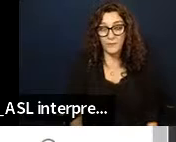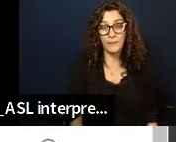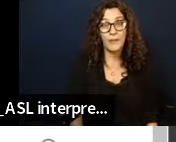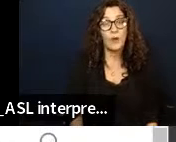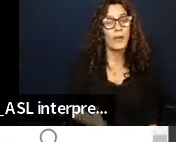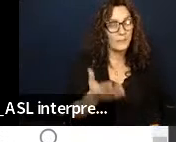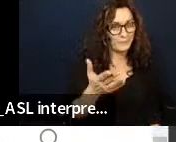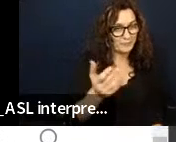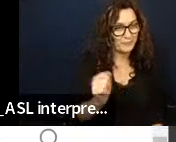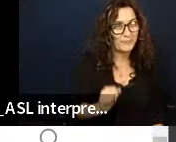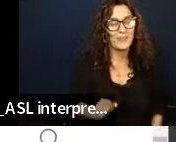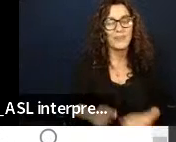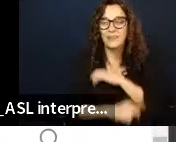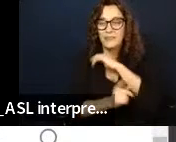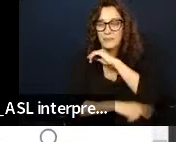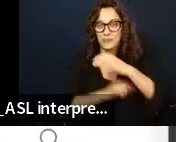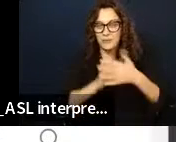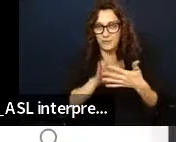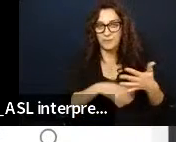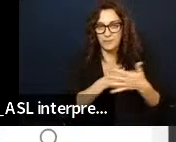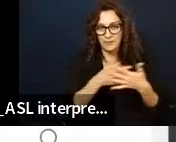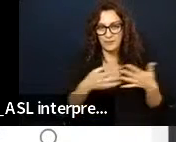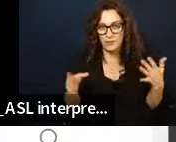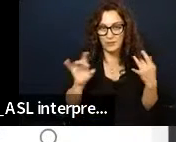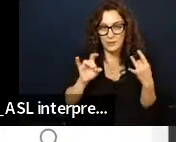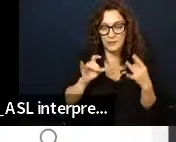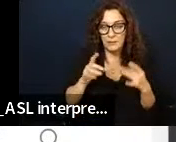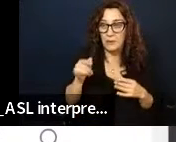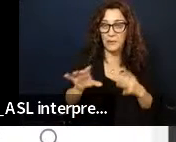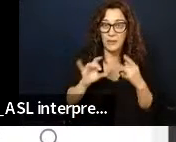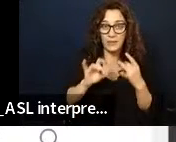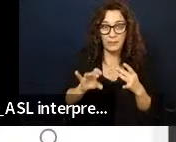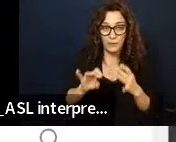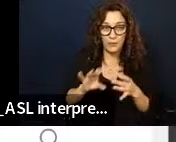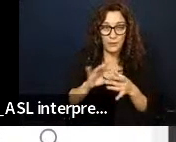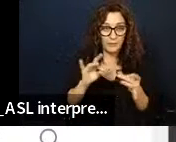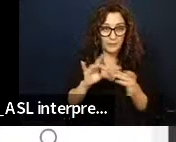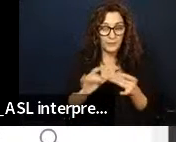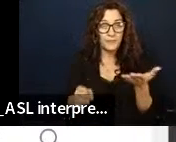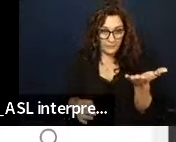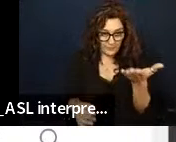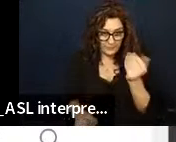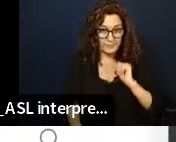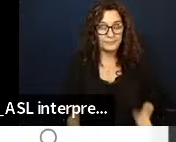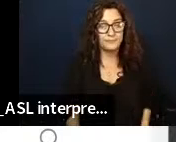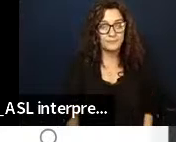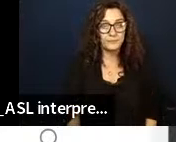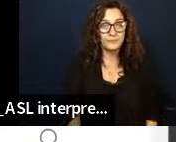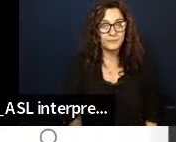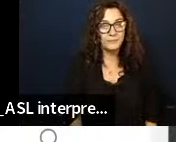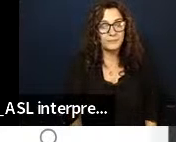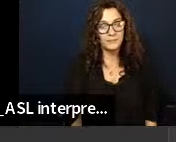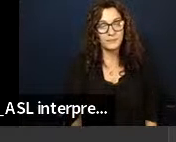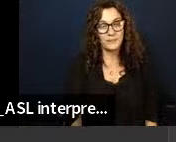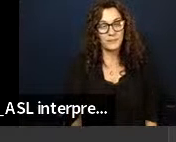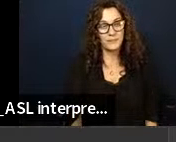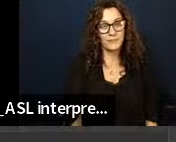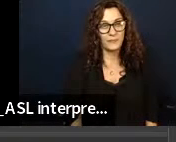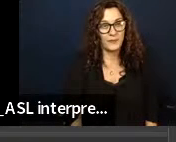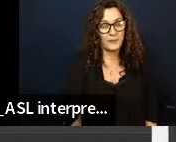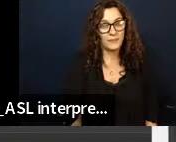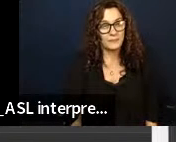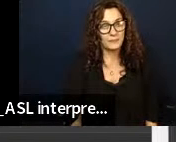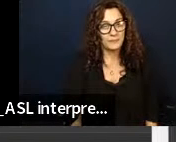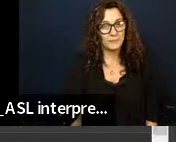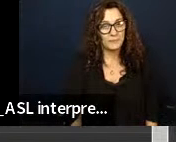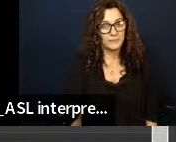But the disciplinary matrix input is right here. So the full disciplinary matrix can be found here.